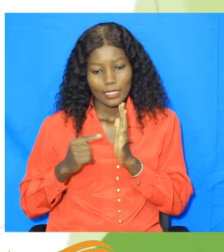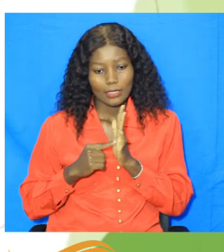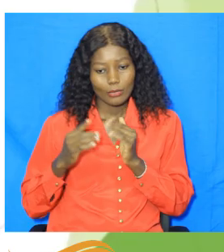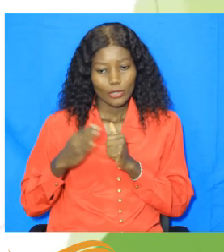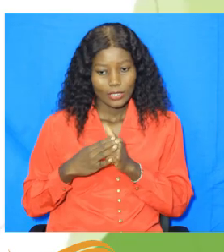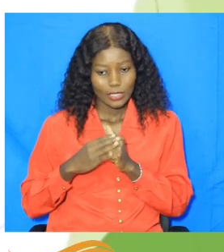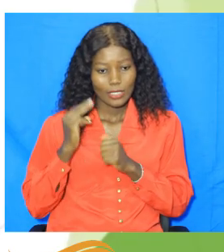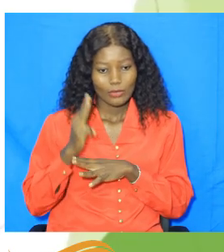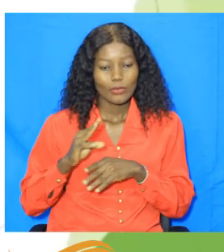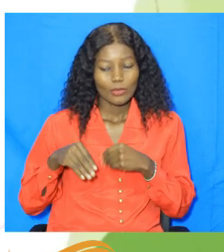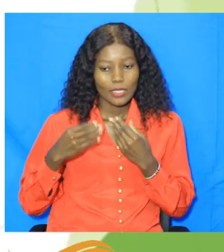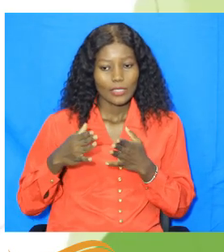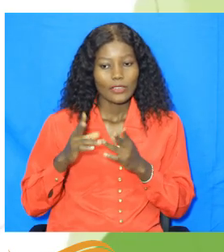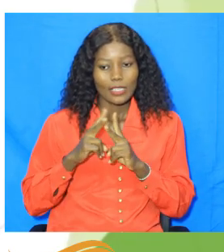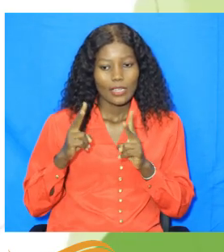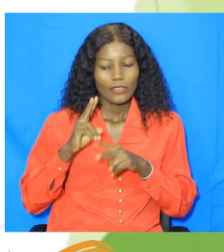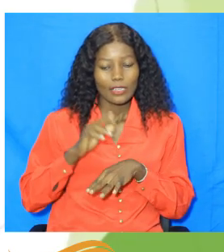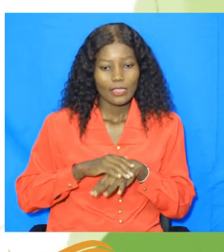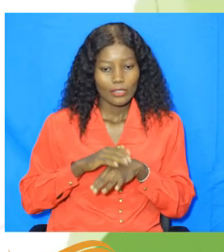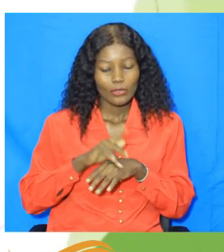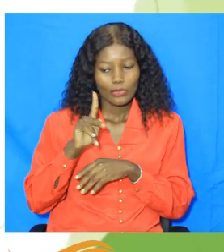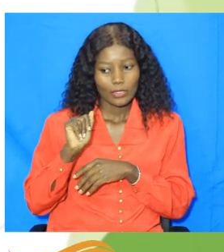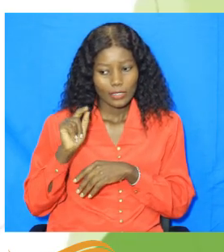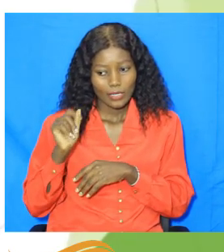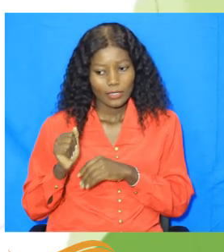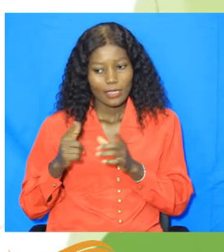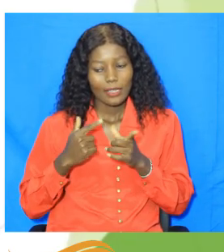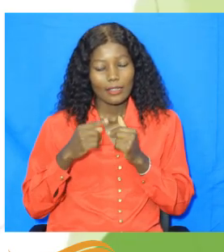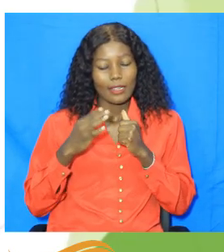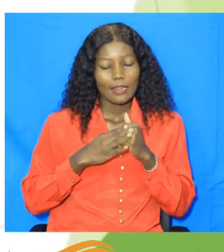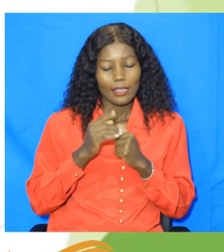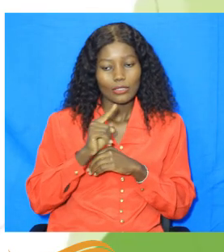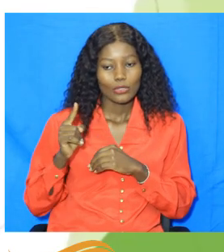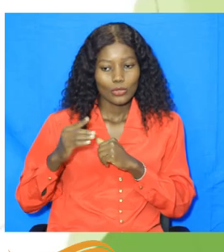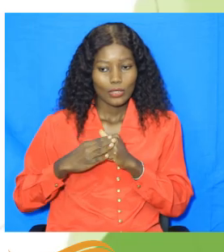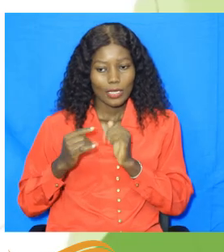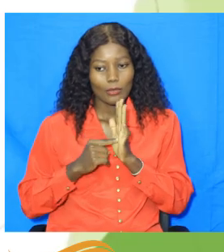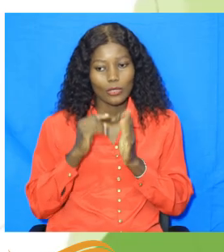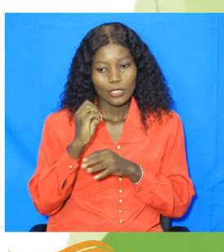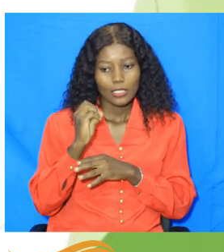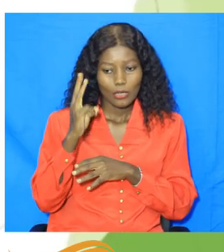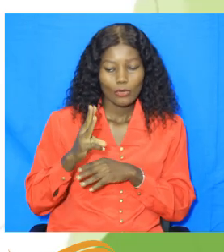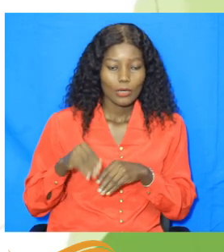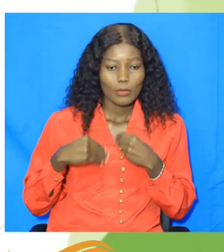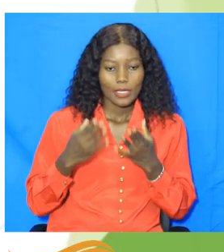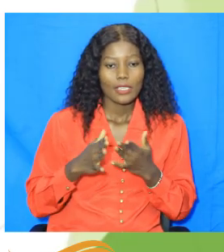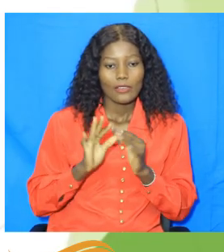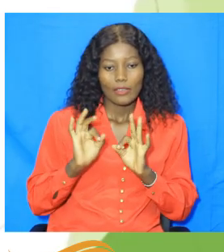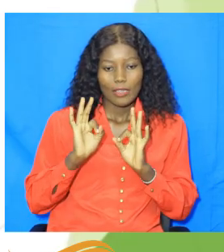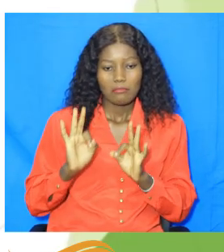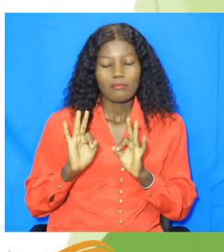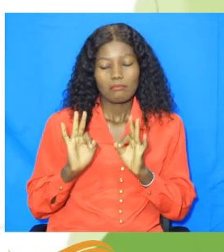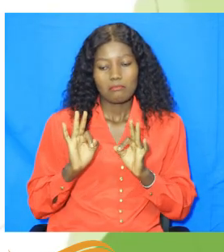very good kata. Then 9 to 9.0 will be awarded for an excellent